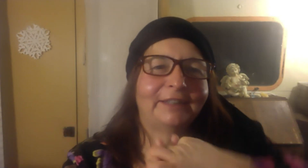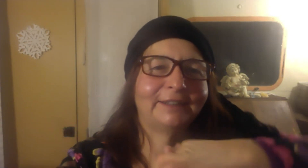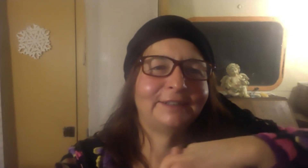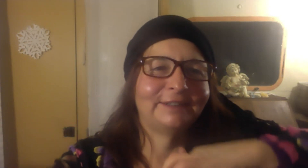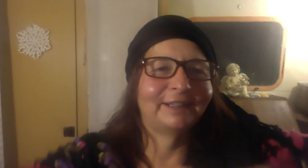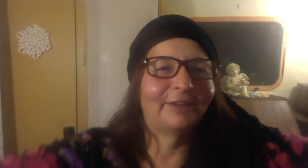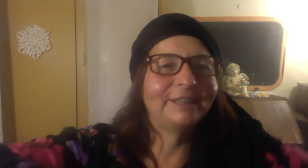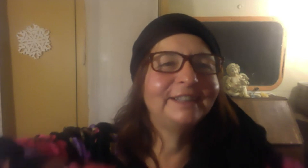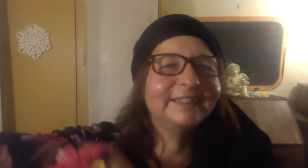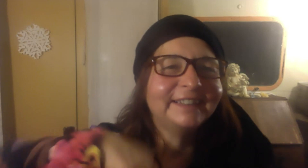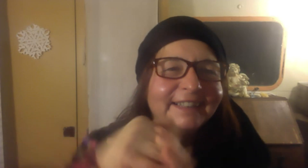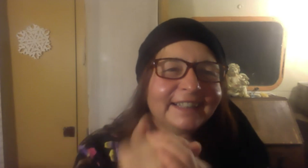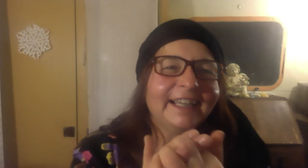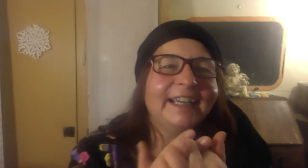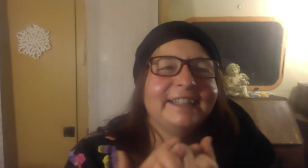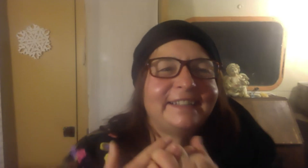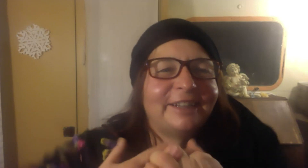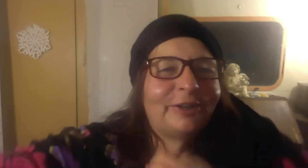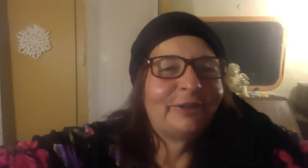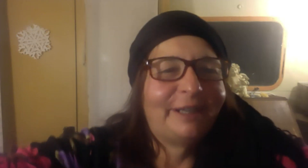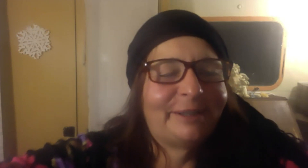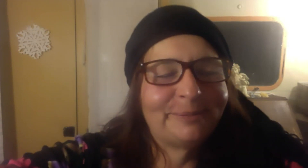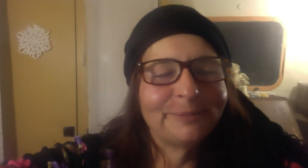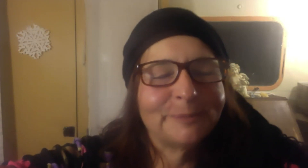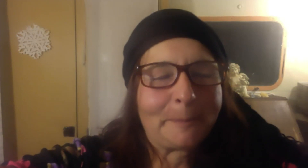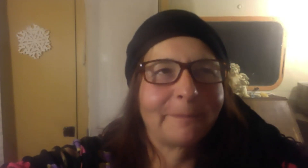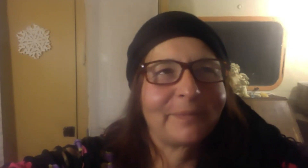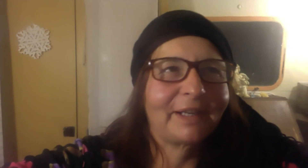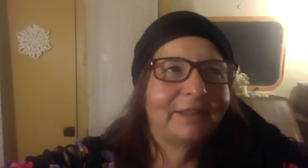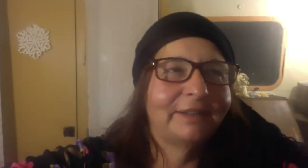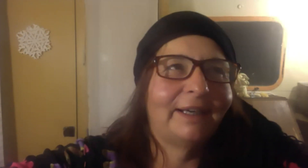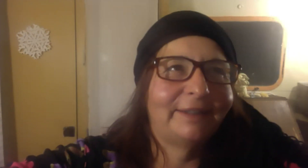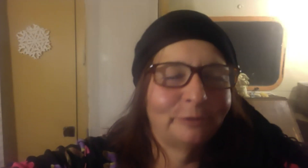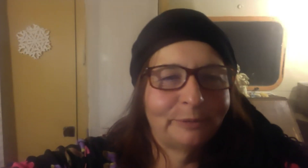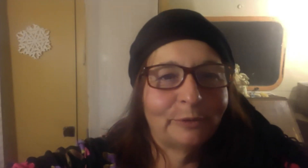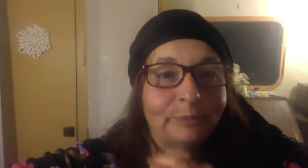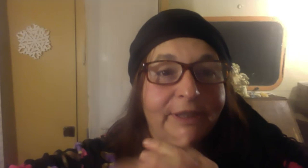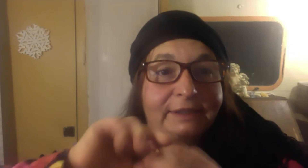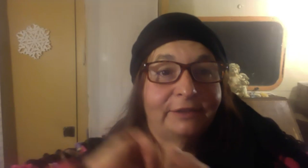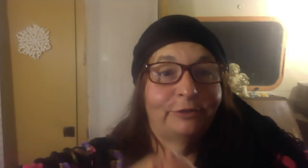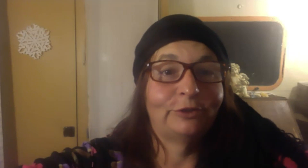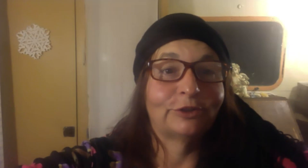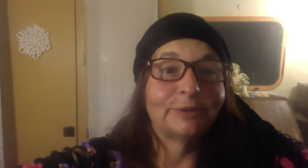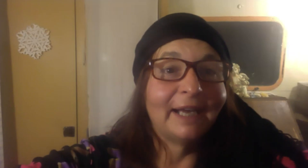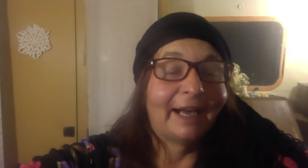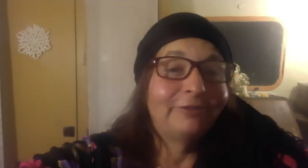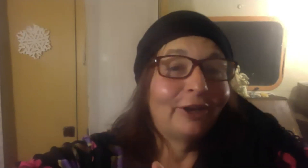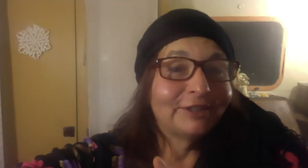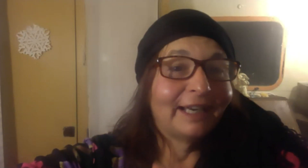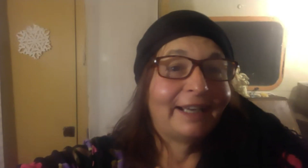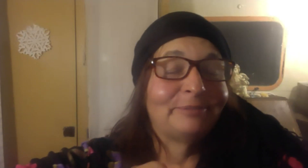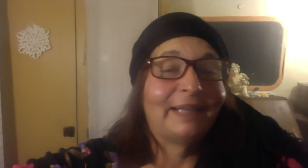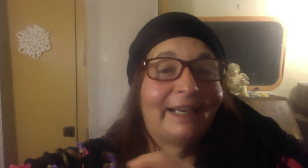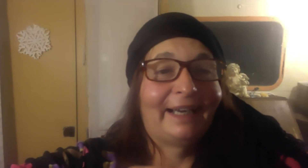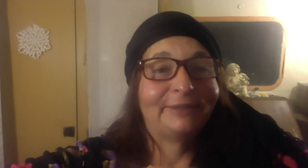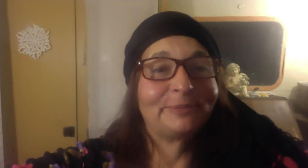out and didn't allow it. So yeah, there will be more beings in the future. I've also